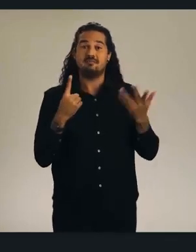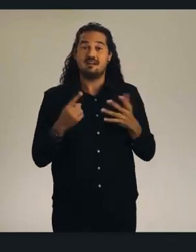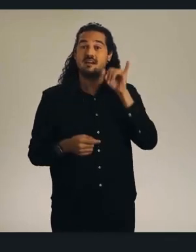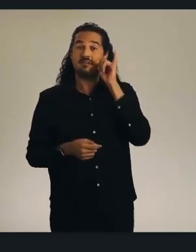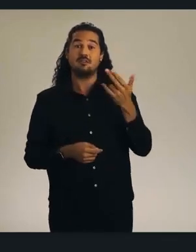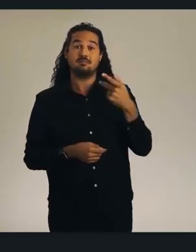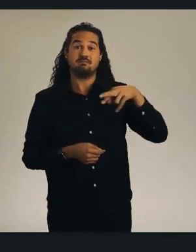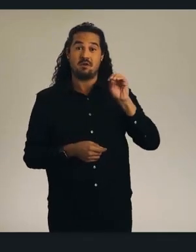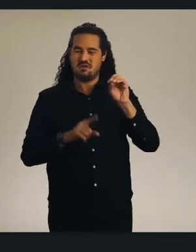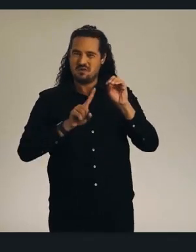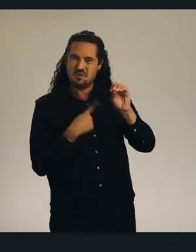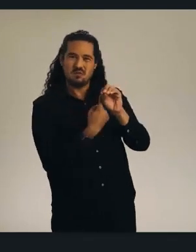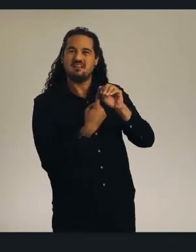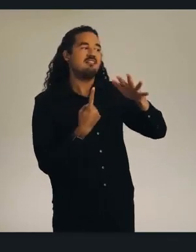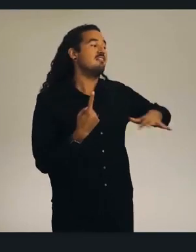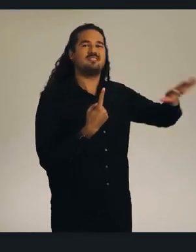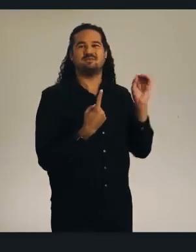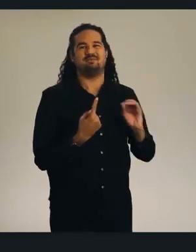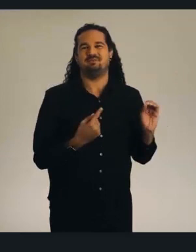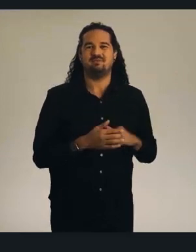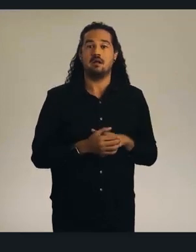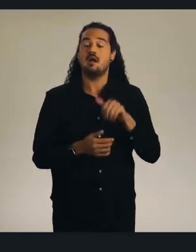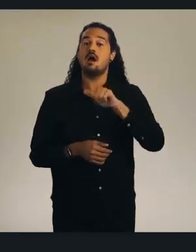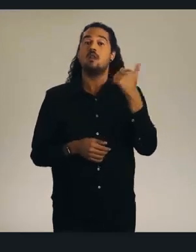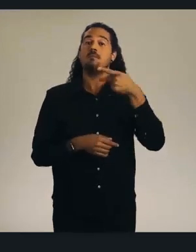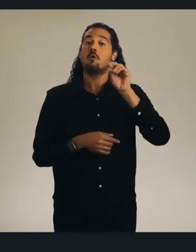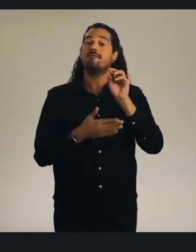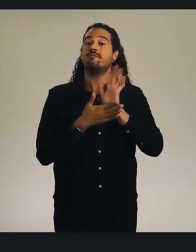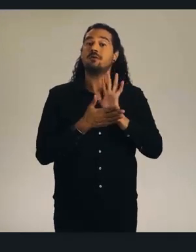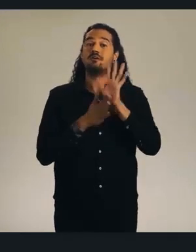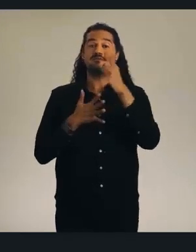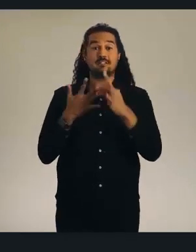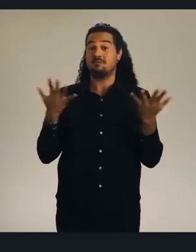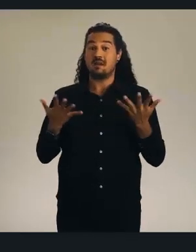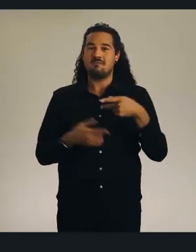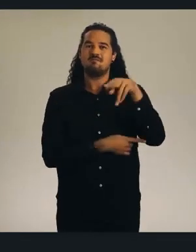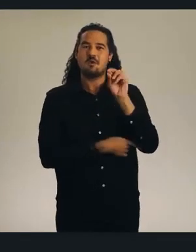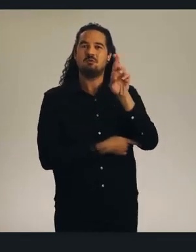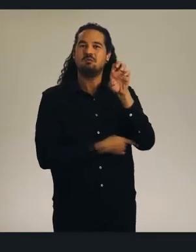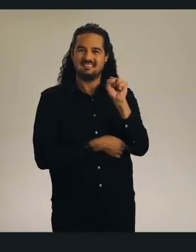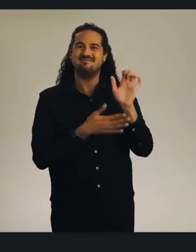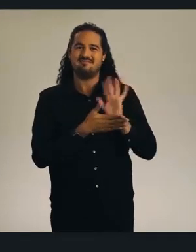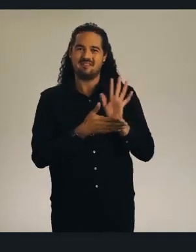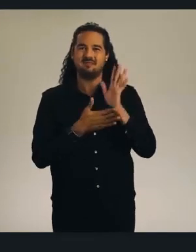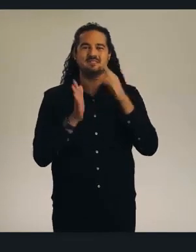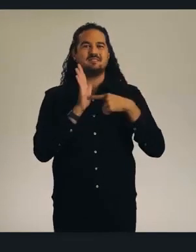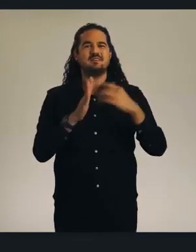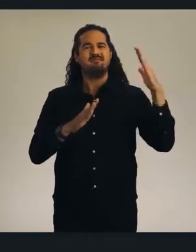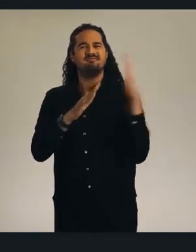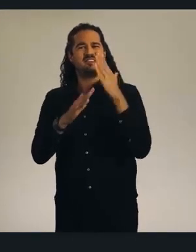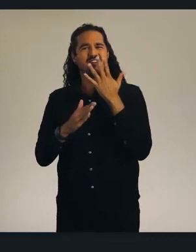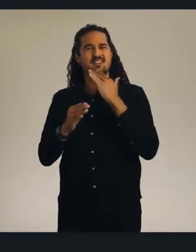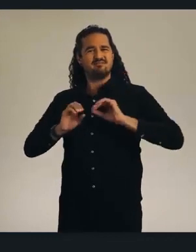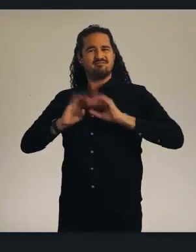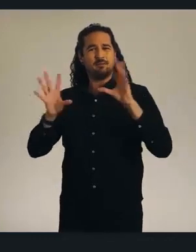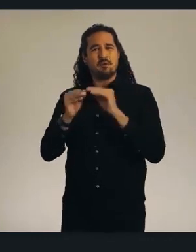do this. We also have another Pro video feature coming later this year, and that's ProRes Video. ProRes offers exceptionally high color fidelity and more efficient encoding for